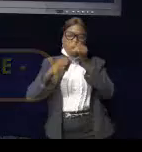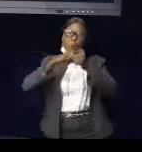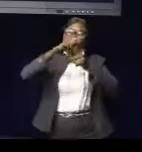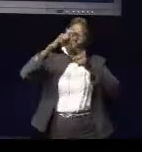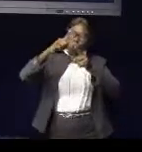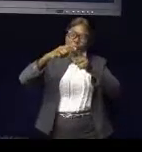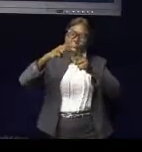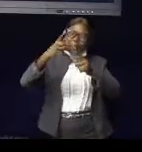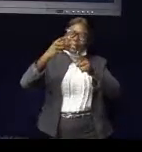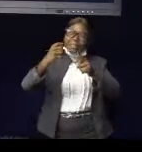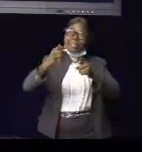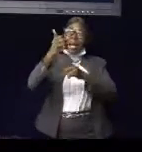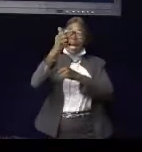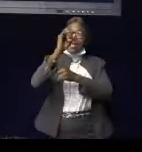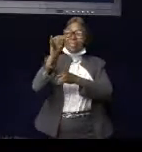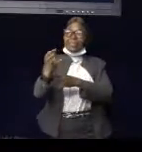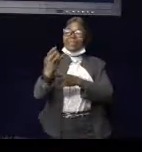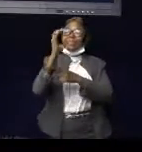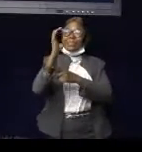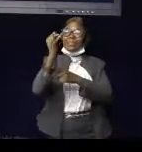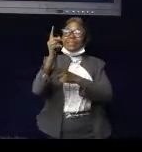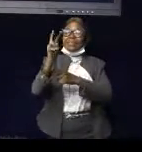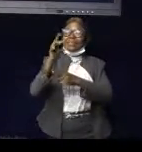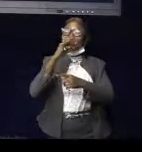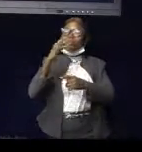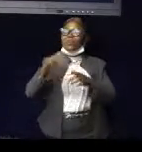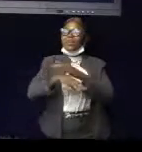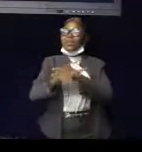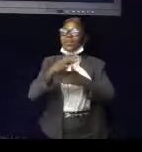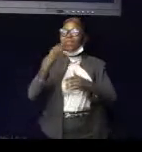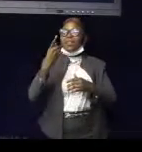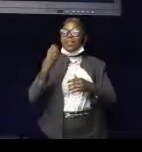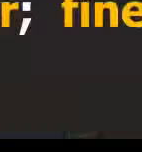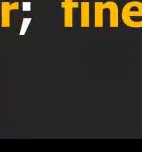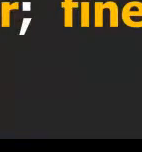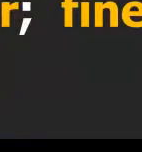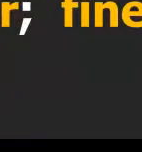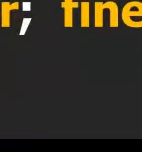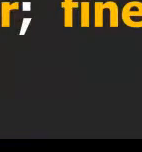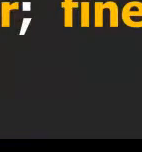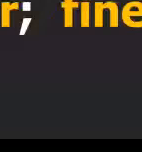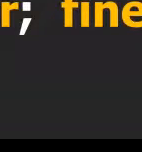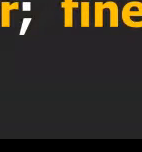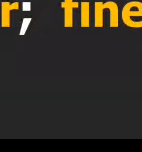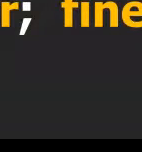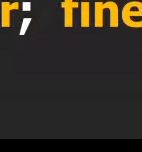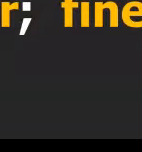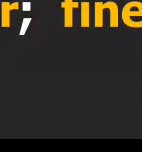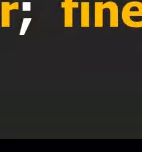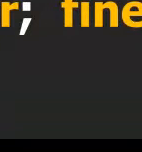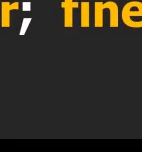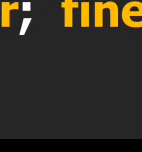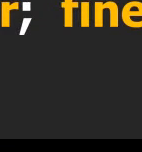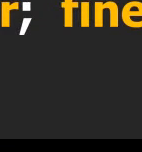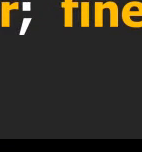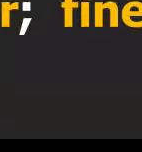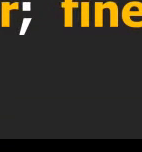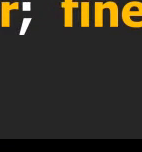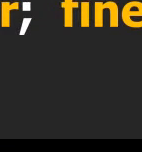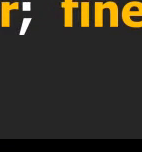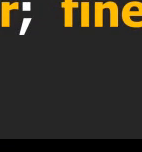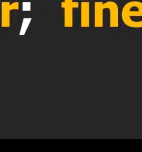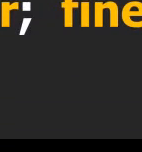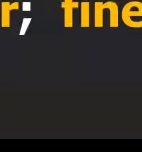When the adjective in the positive degree ends in E, R is added to get the comparative